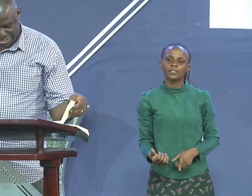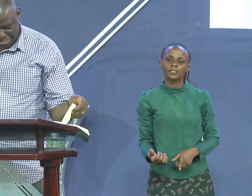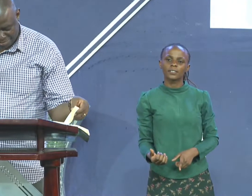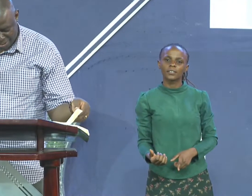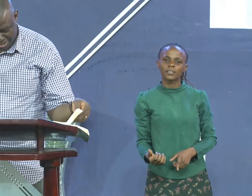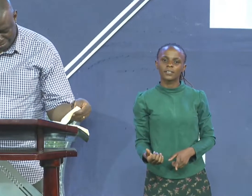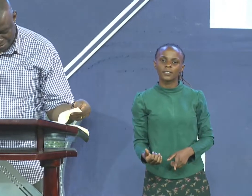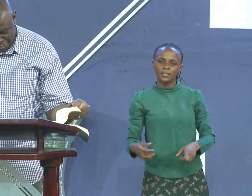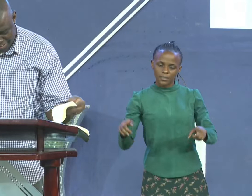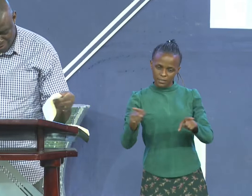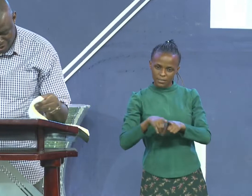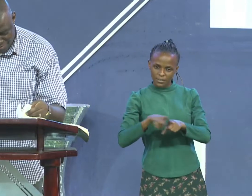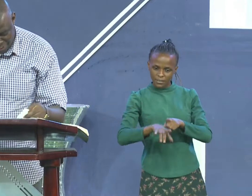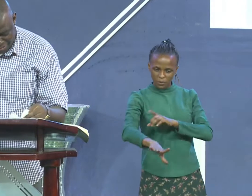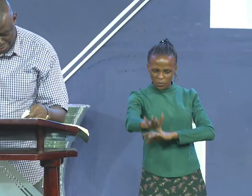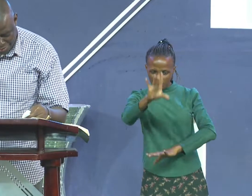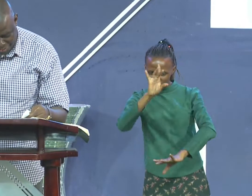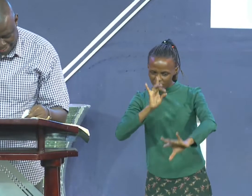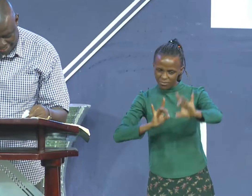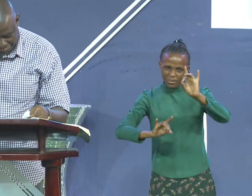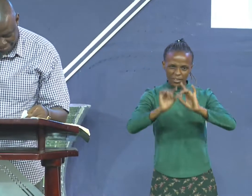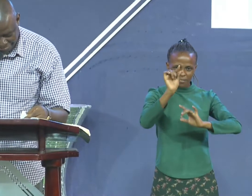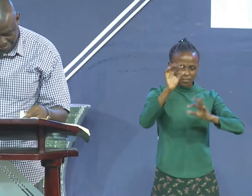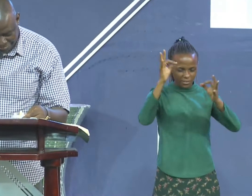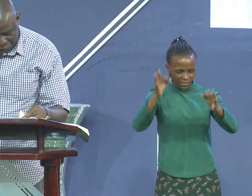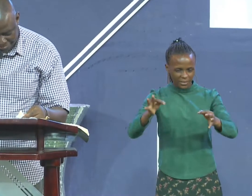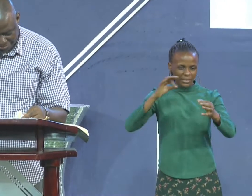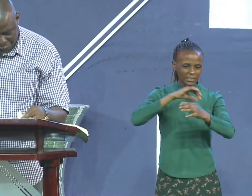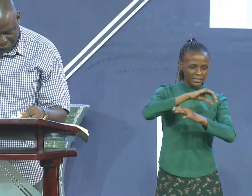So we just pick a few things around that story.